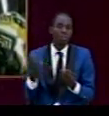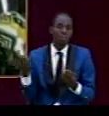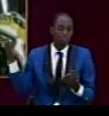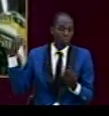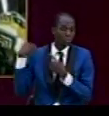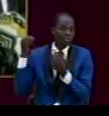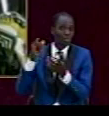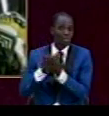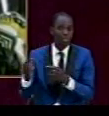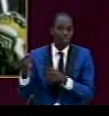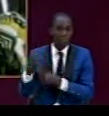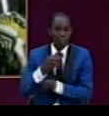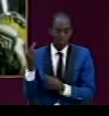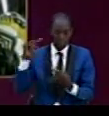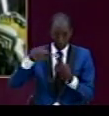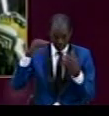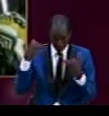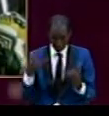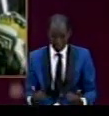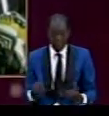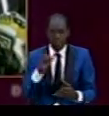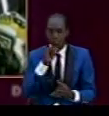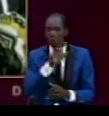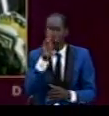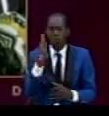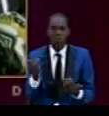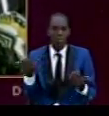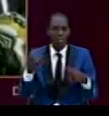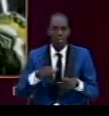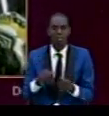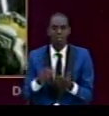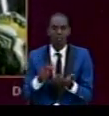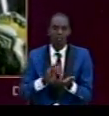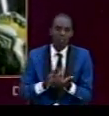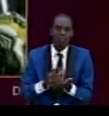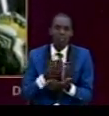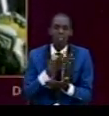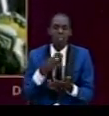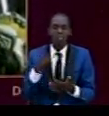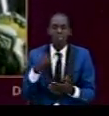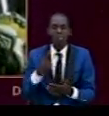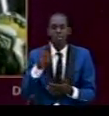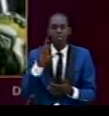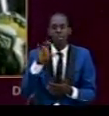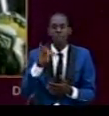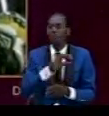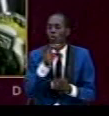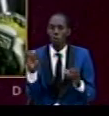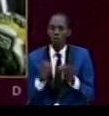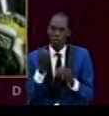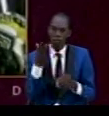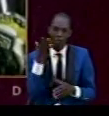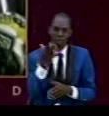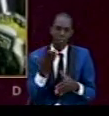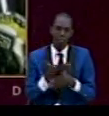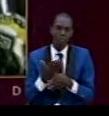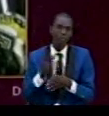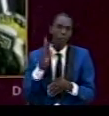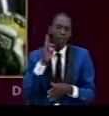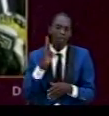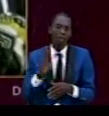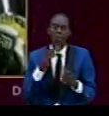I did not drink any drug. And the ulcer is no longer disturbing me. Praise the